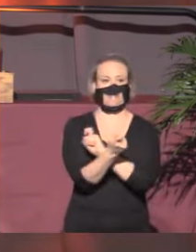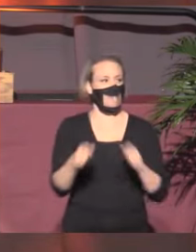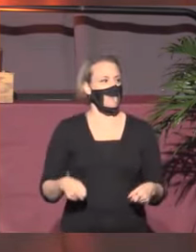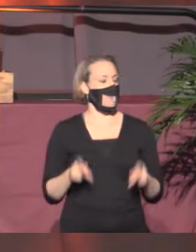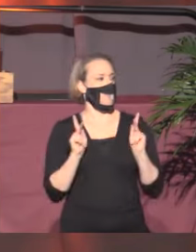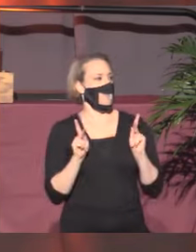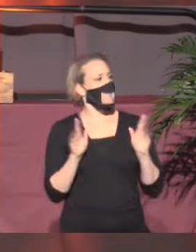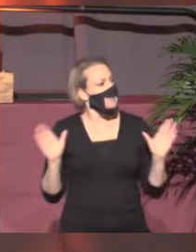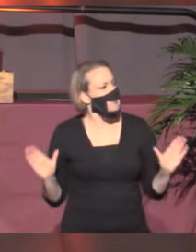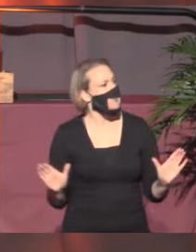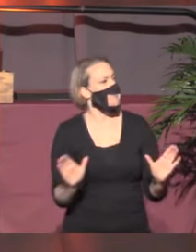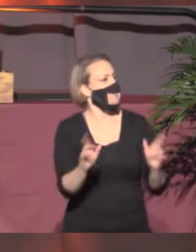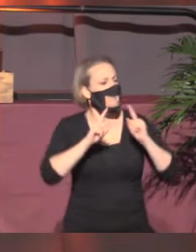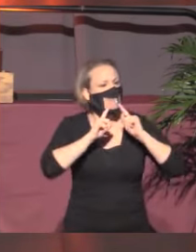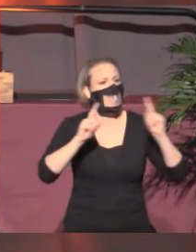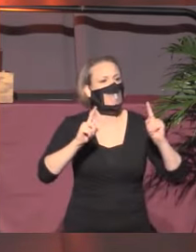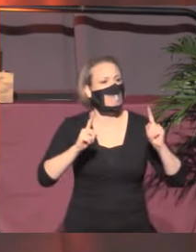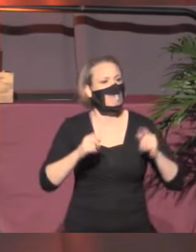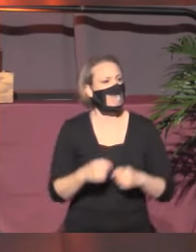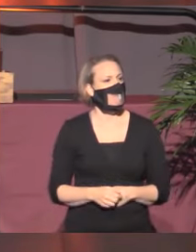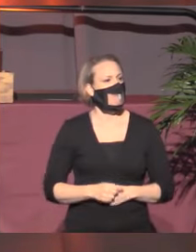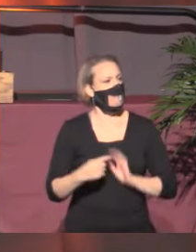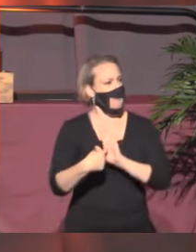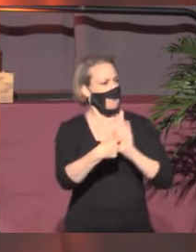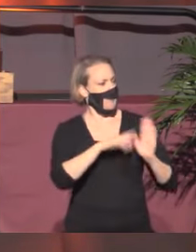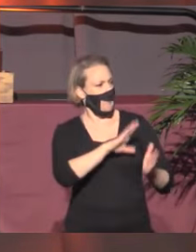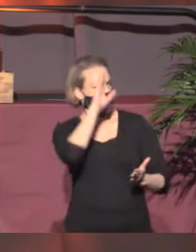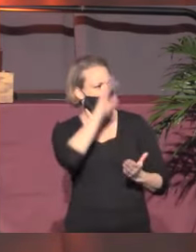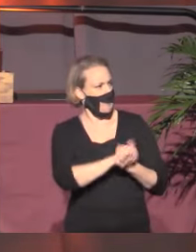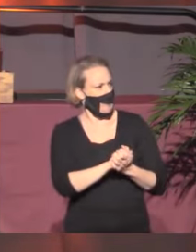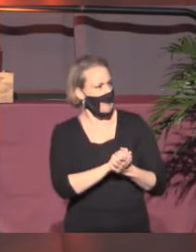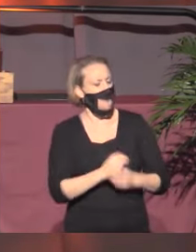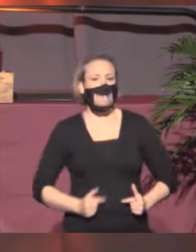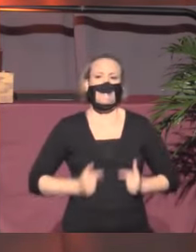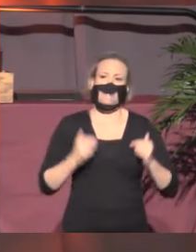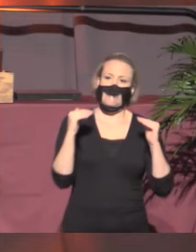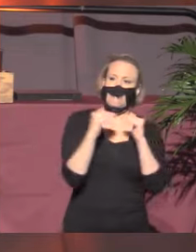voice, to live a just and moral life, to give you hope.